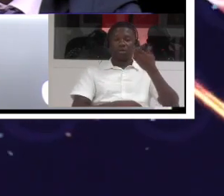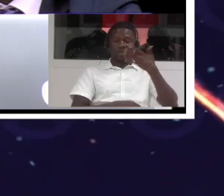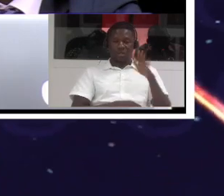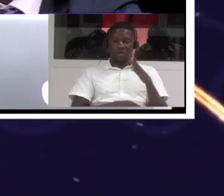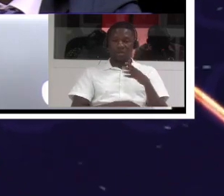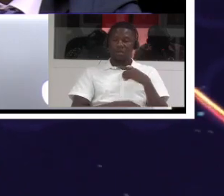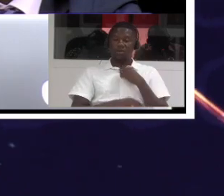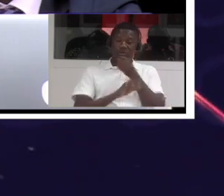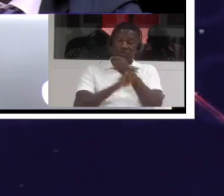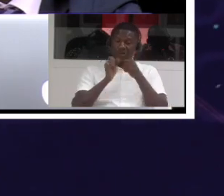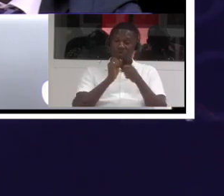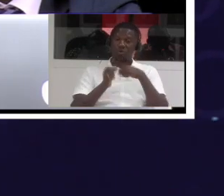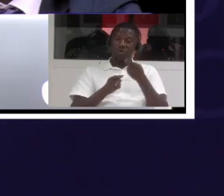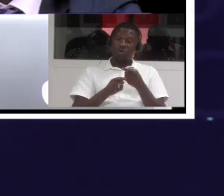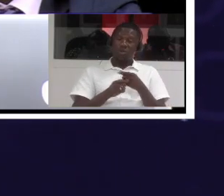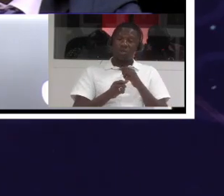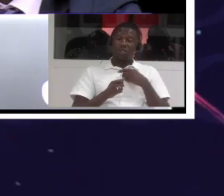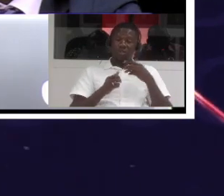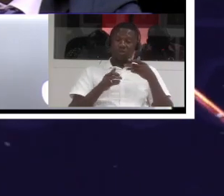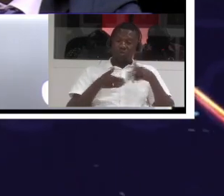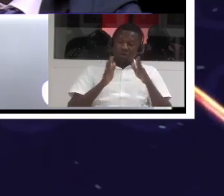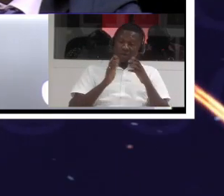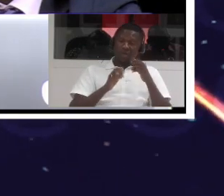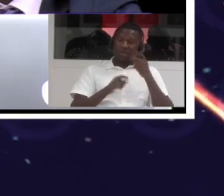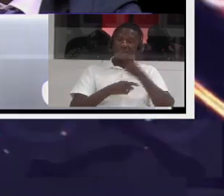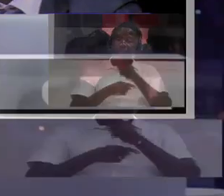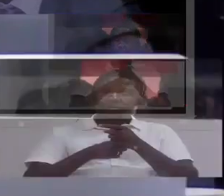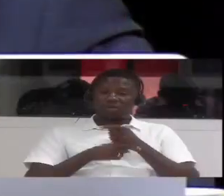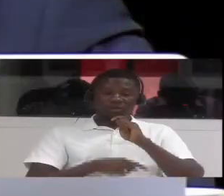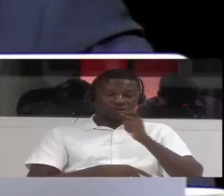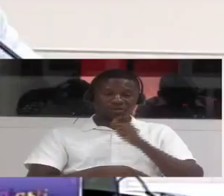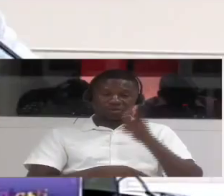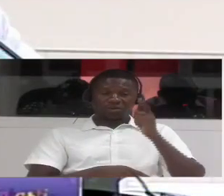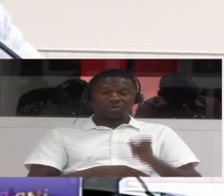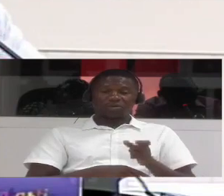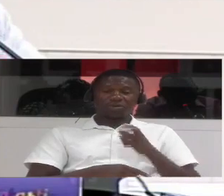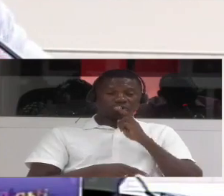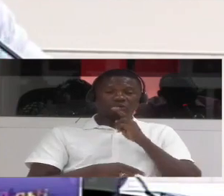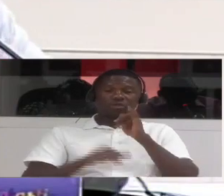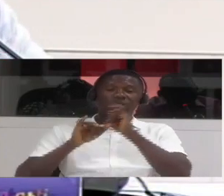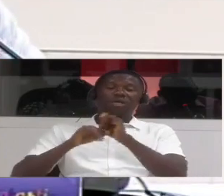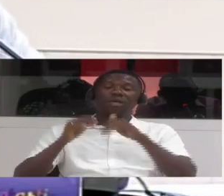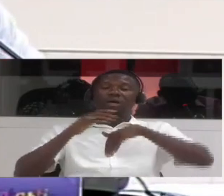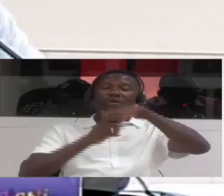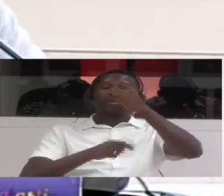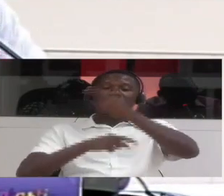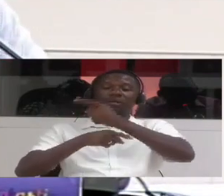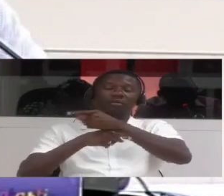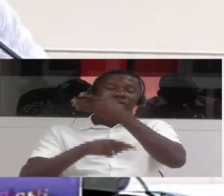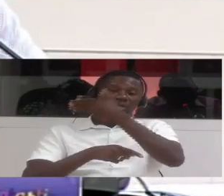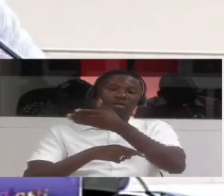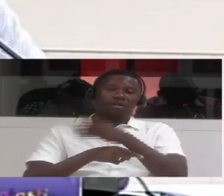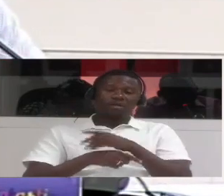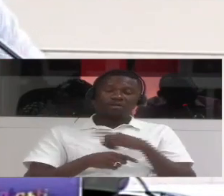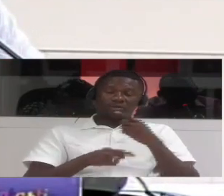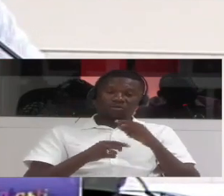plight or the plight of Gambian journalists in exile. And some of the people that worked on that study were